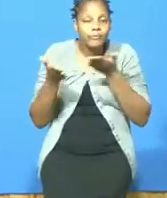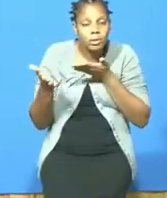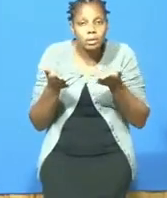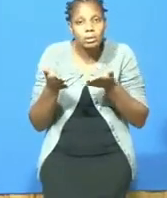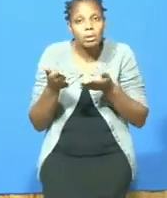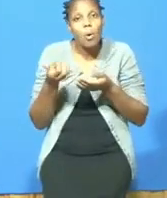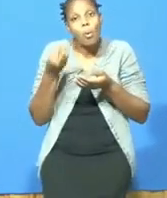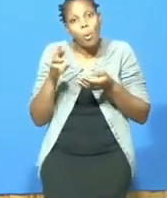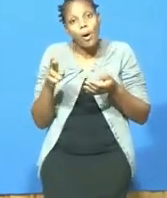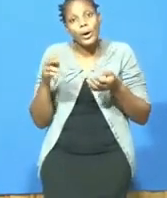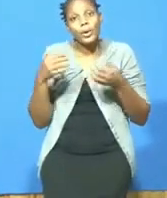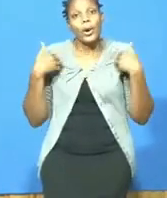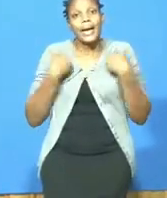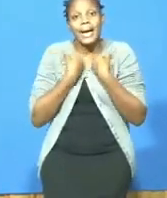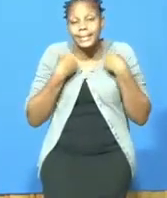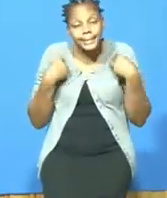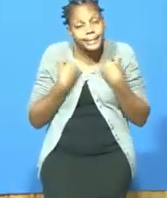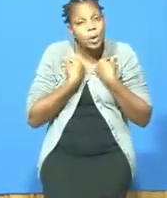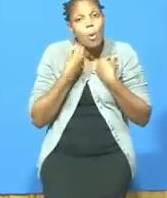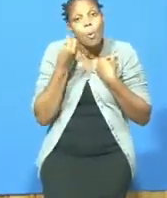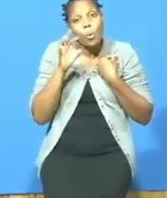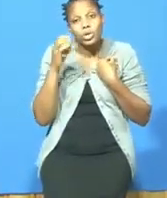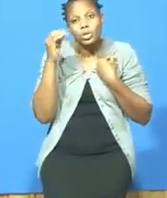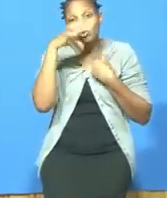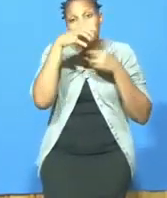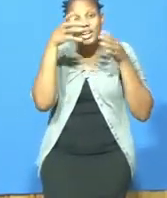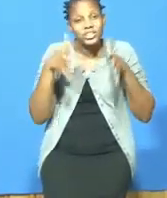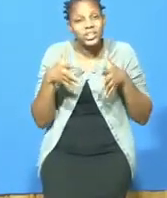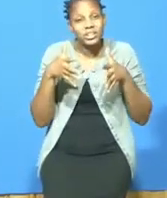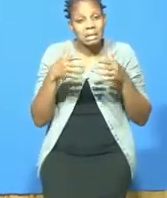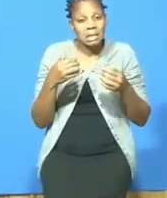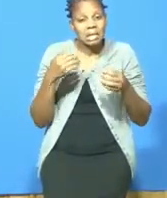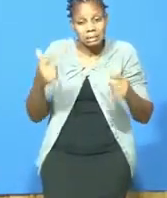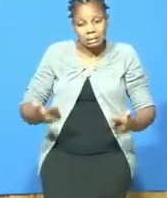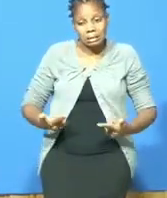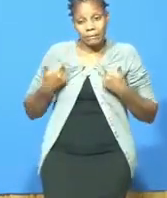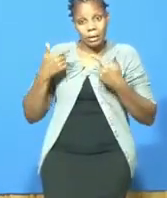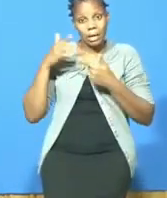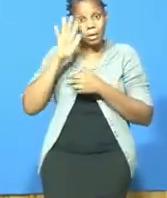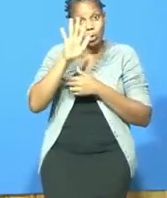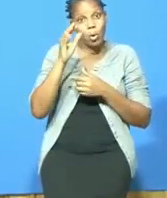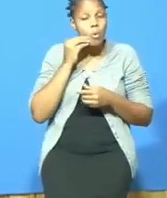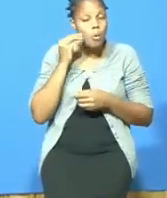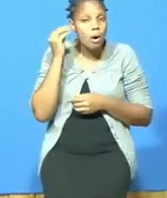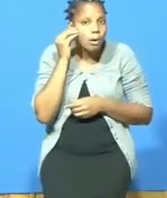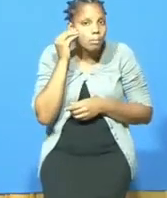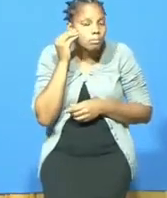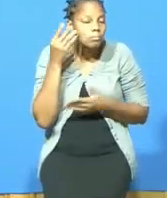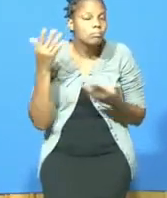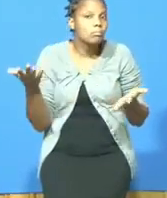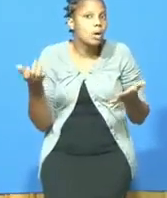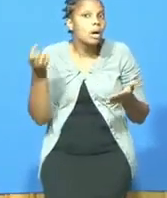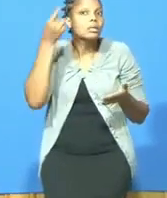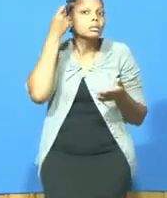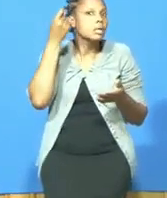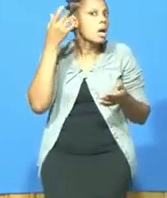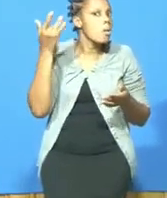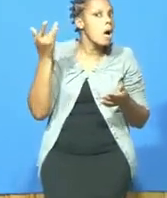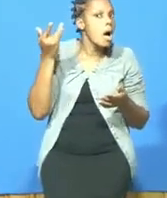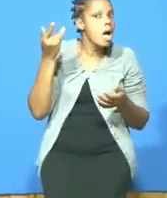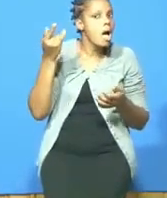nor your cattle, nor the stranger which is within your gates. Watch this now. For